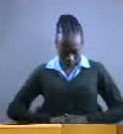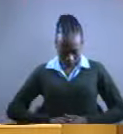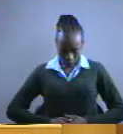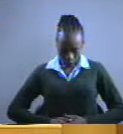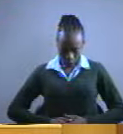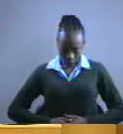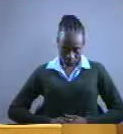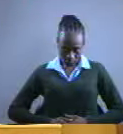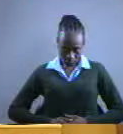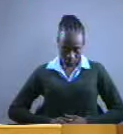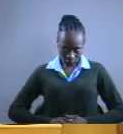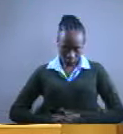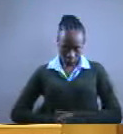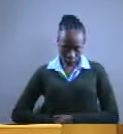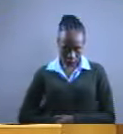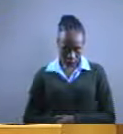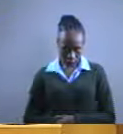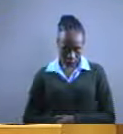That this is a